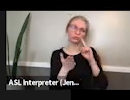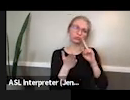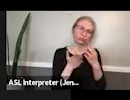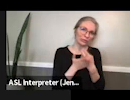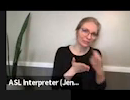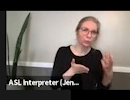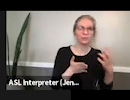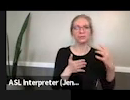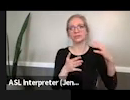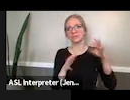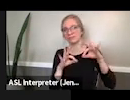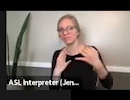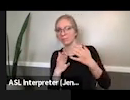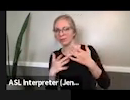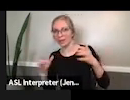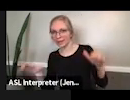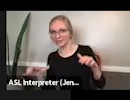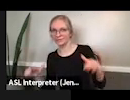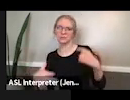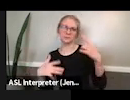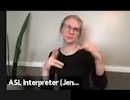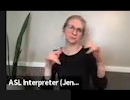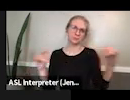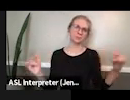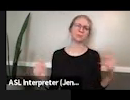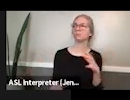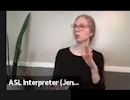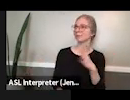activities. Awesome, thank you.